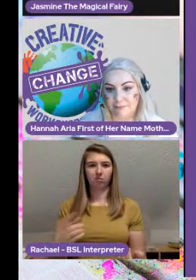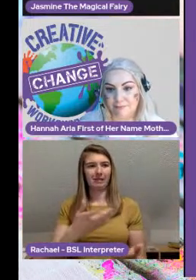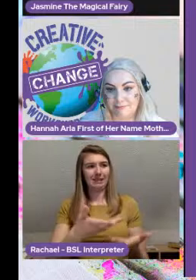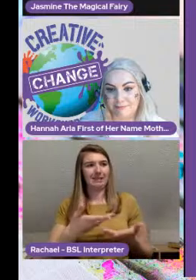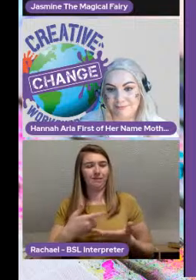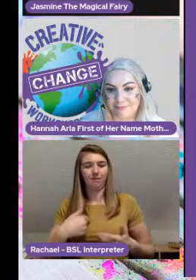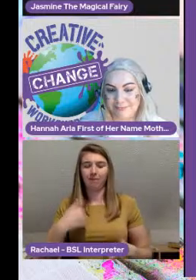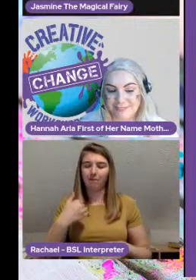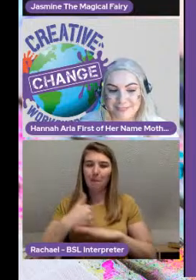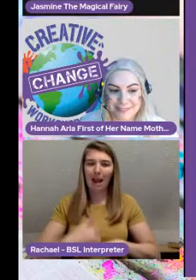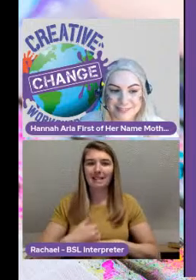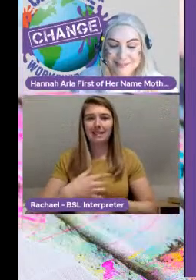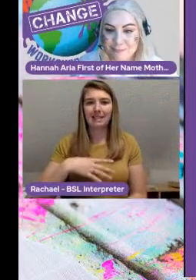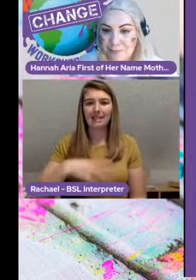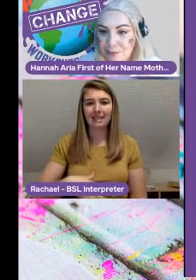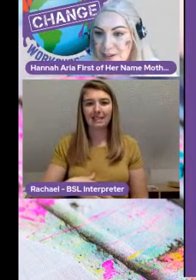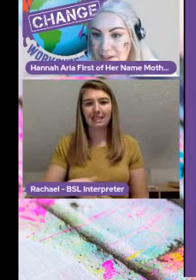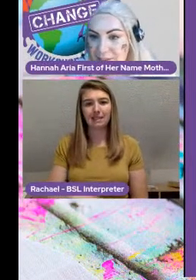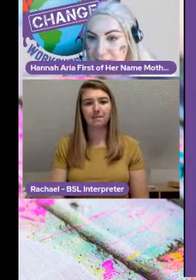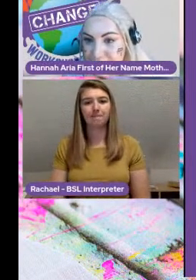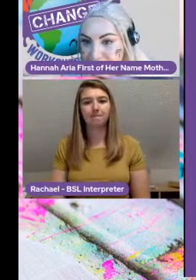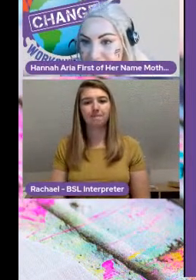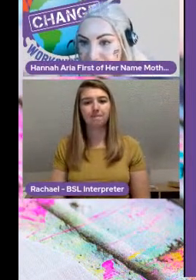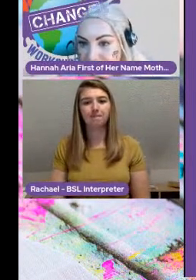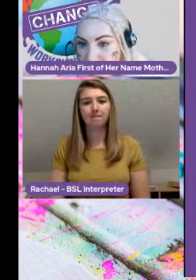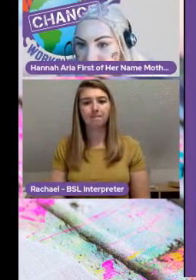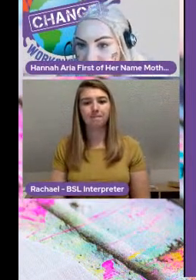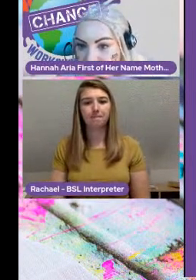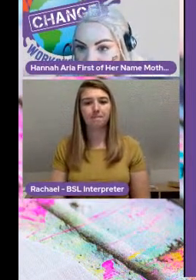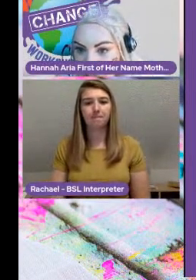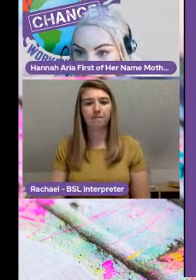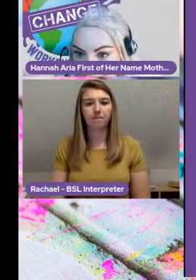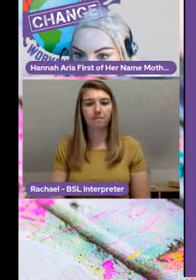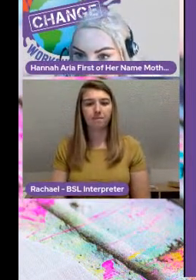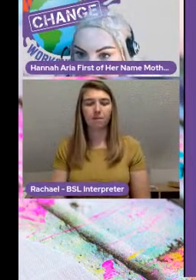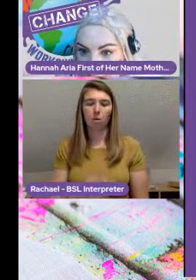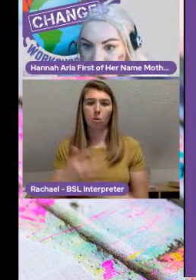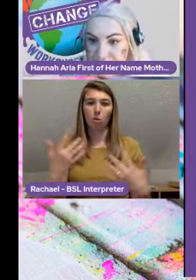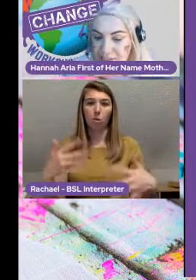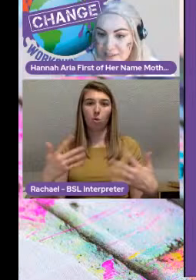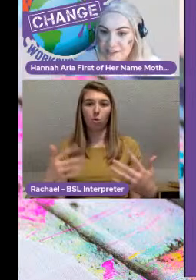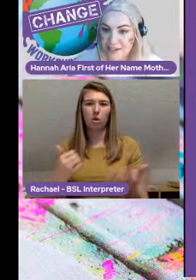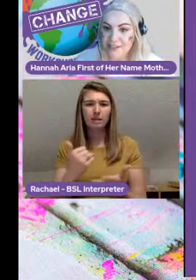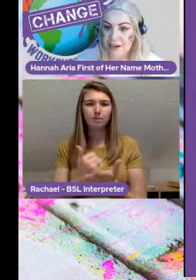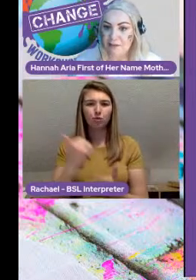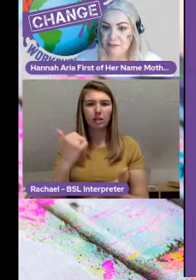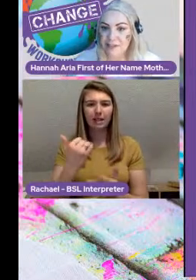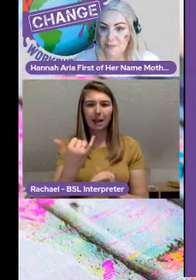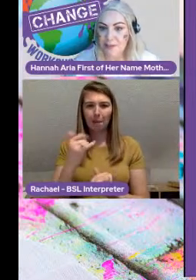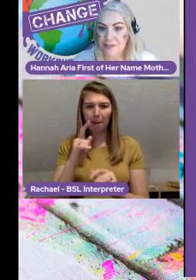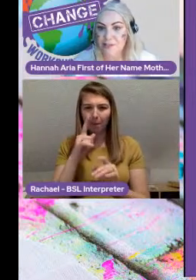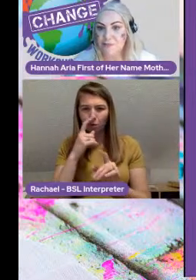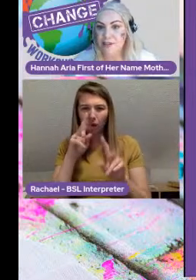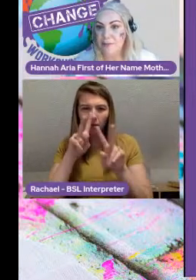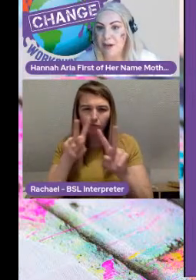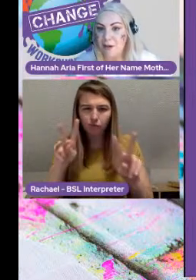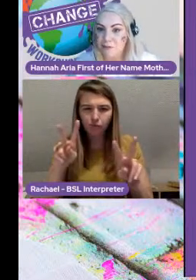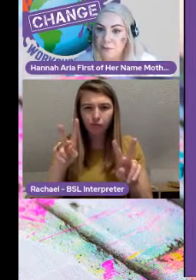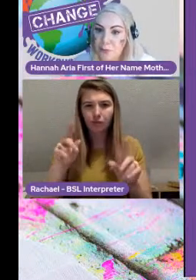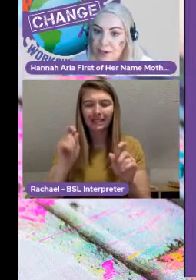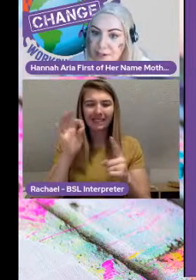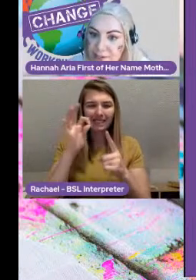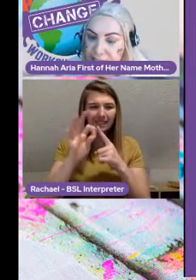Sally." Oh, it's brilliant. And I don't know if you guys can actually see the detail of this, but there's some